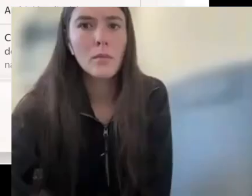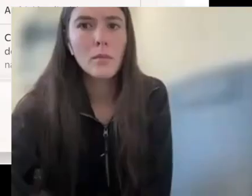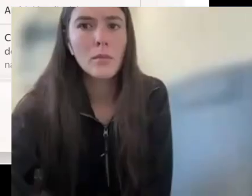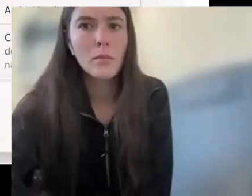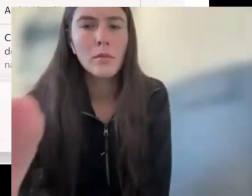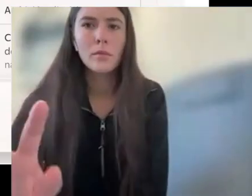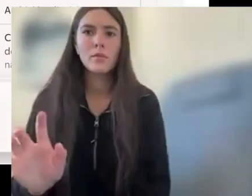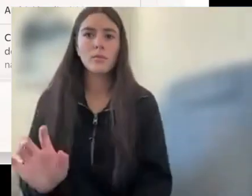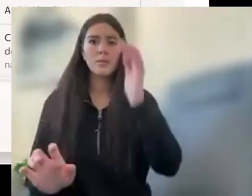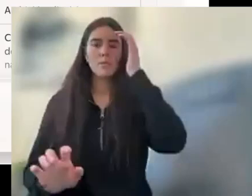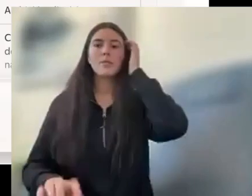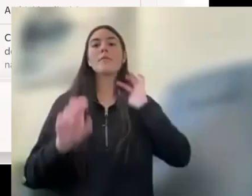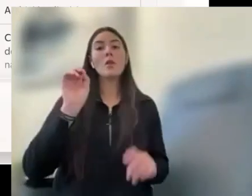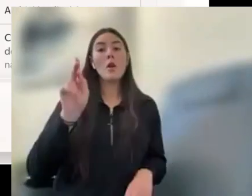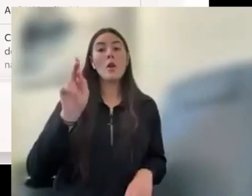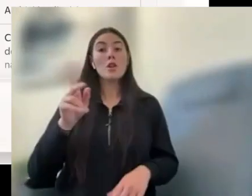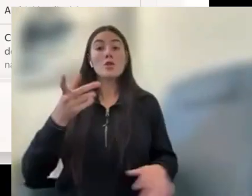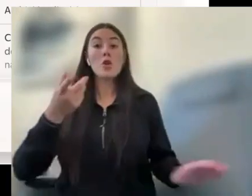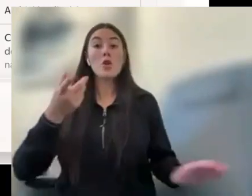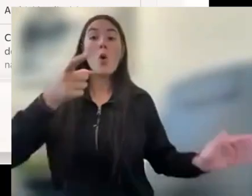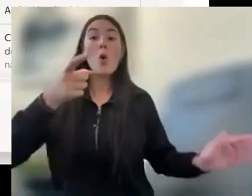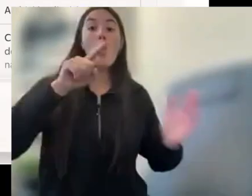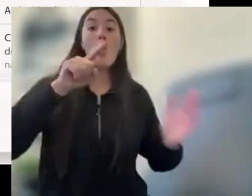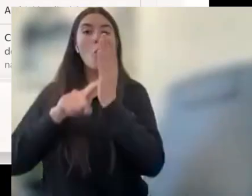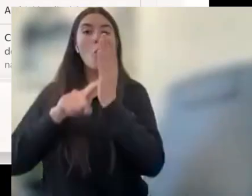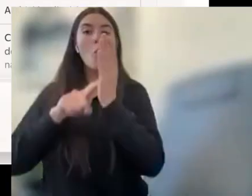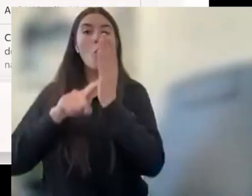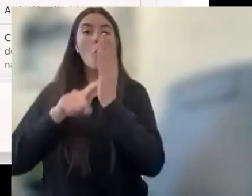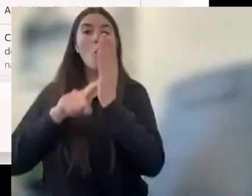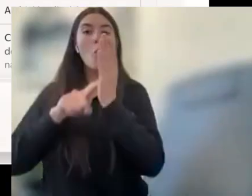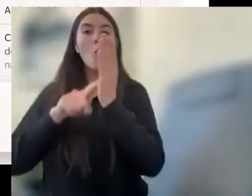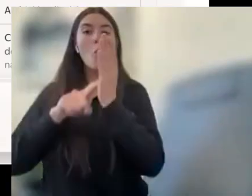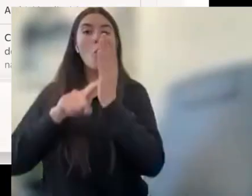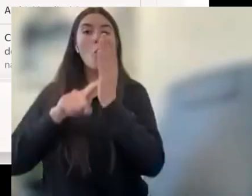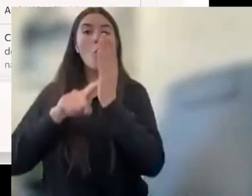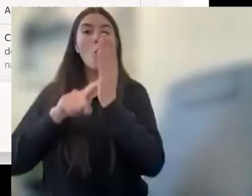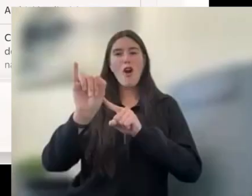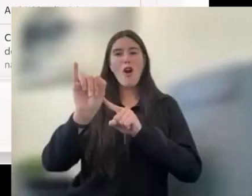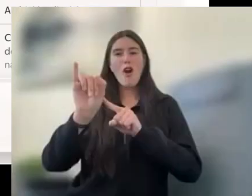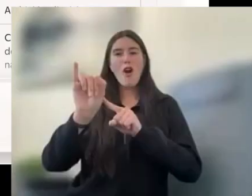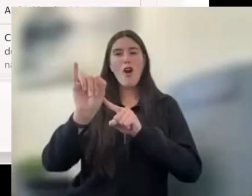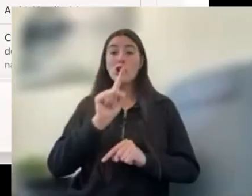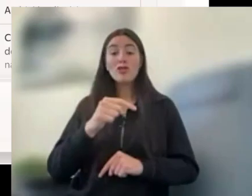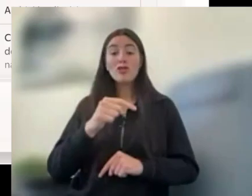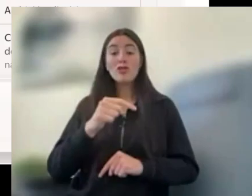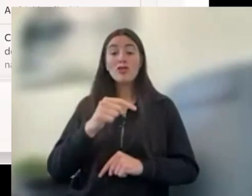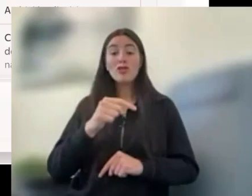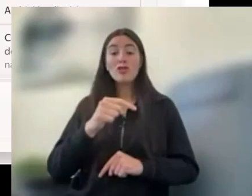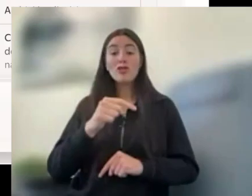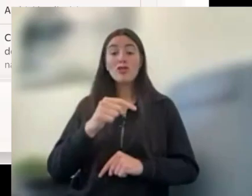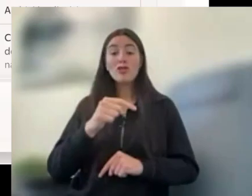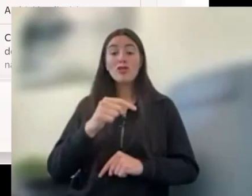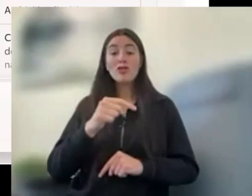this, etc. What works with Safari? I don't really know. I'm a Windows user, so if there's anybody who knows about a